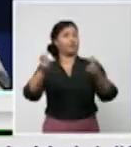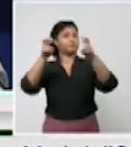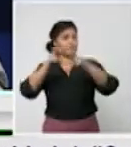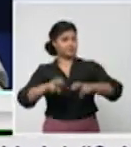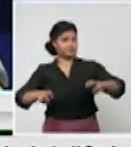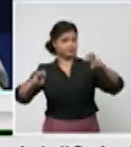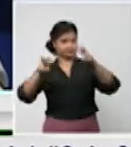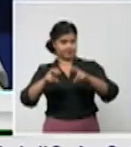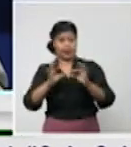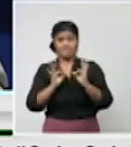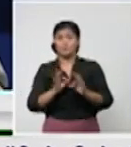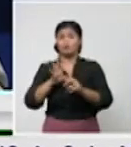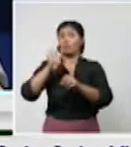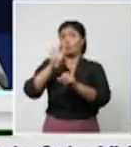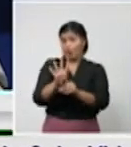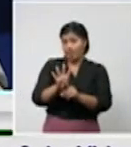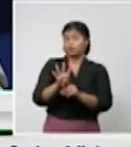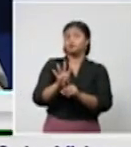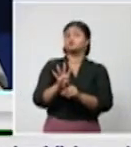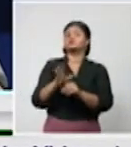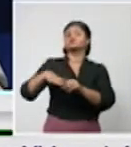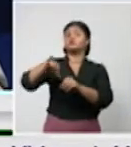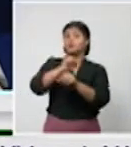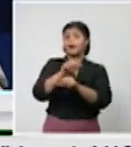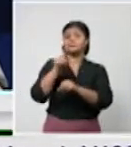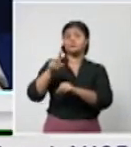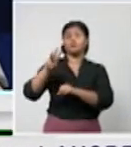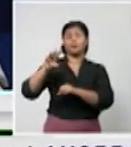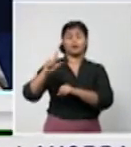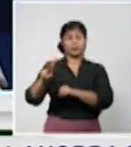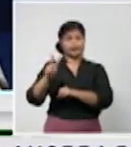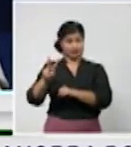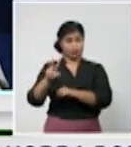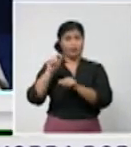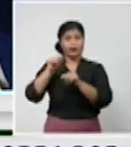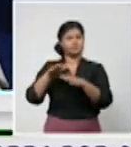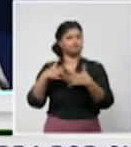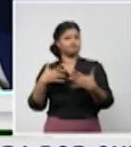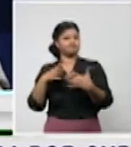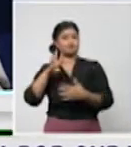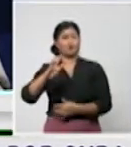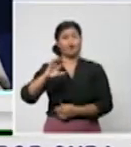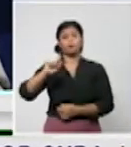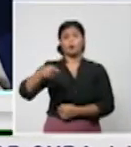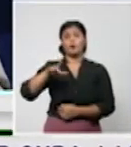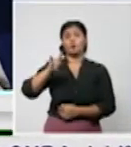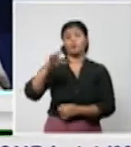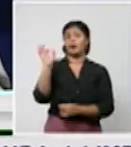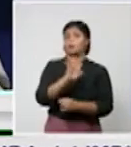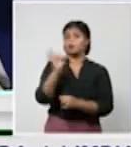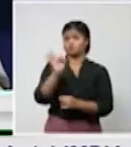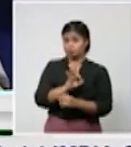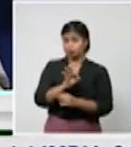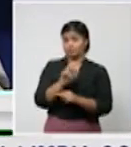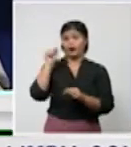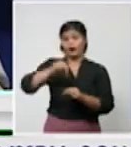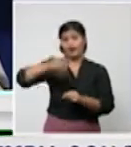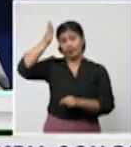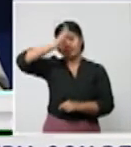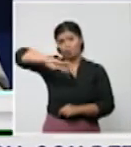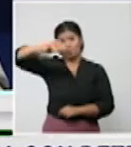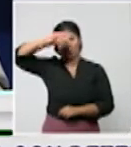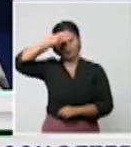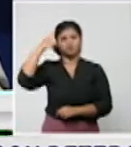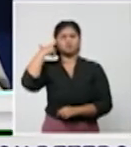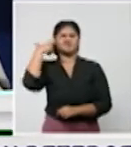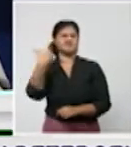59 age group, 10 cases in the 20 to 39 age group, 7 cases exceed 60 years of age, and 1